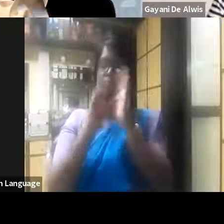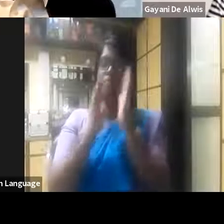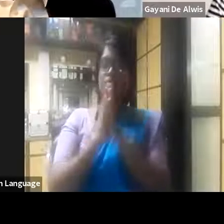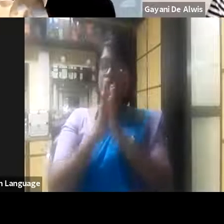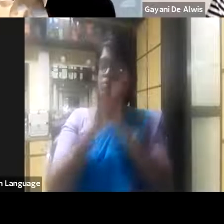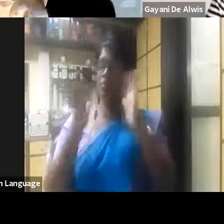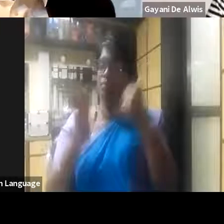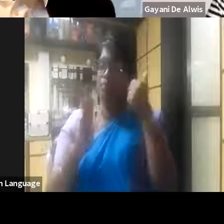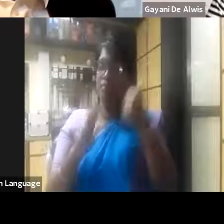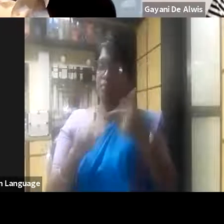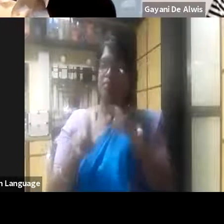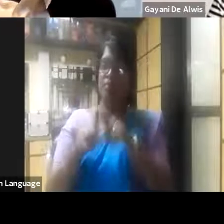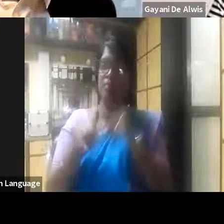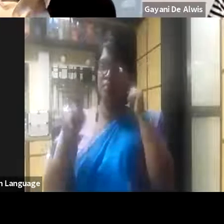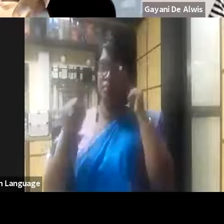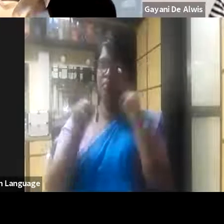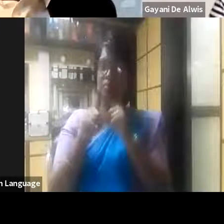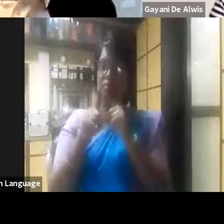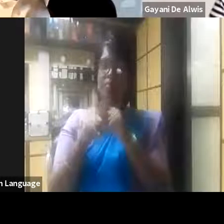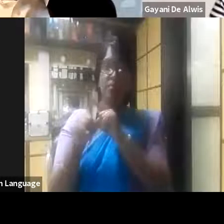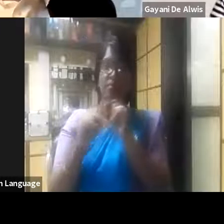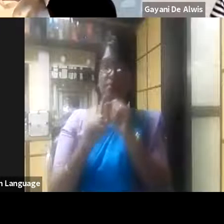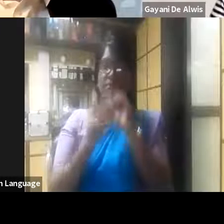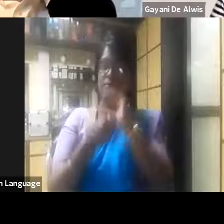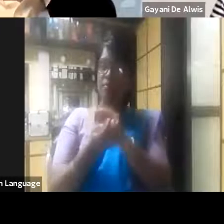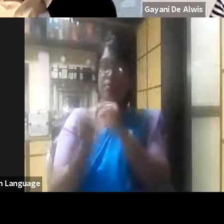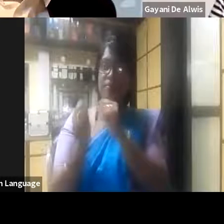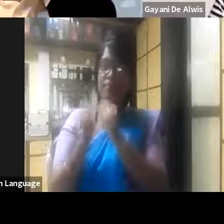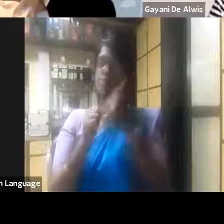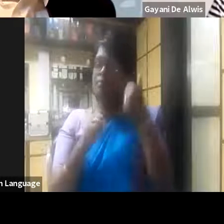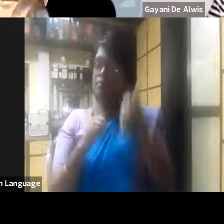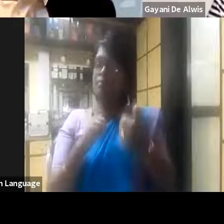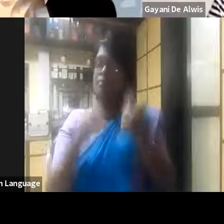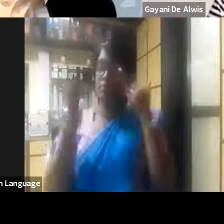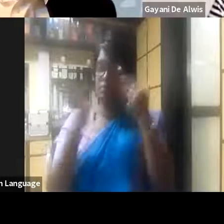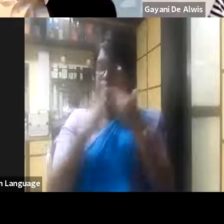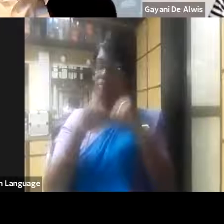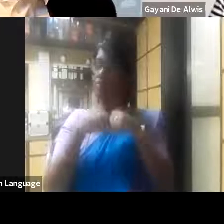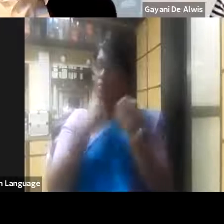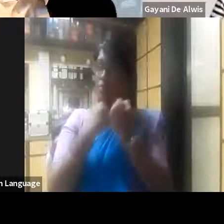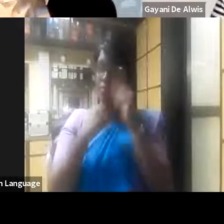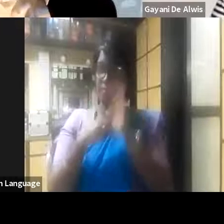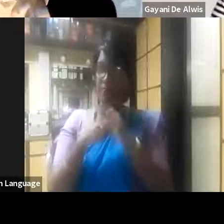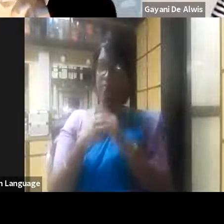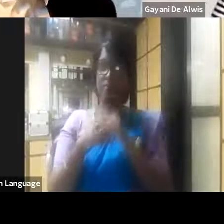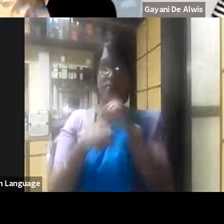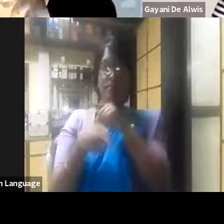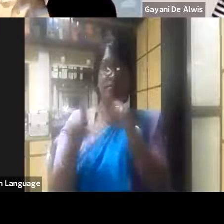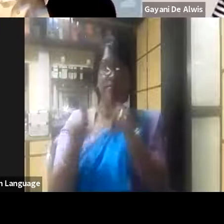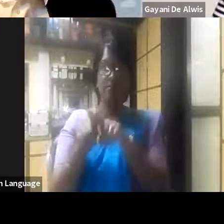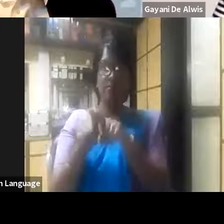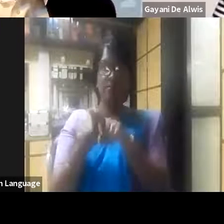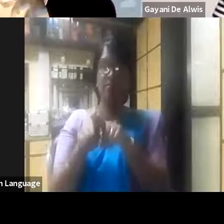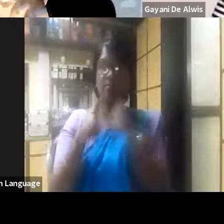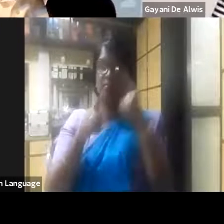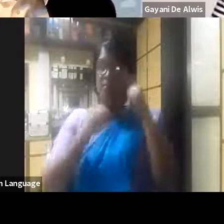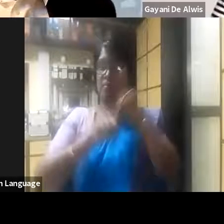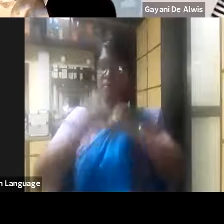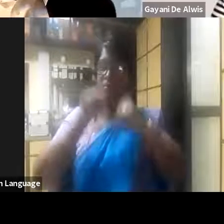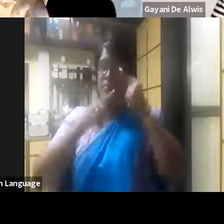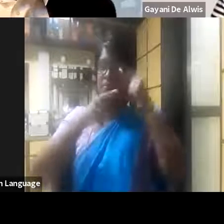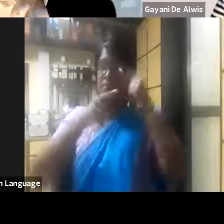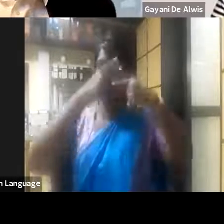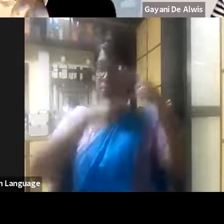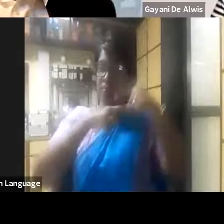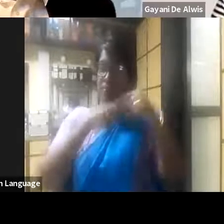to promote corporate values in their own organizations. So we will discuss more on these lines,